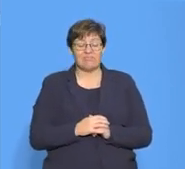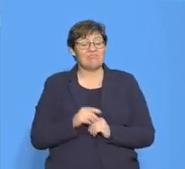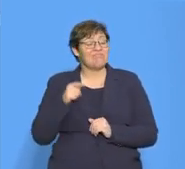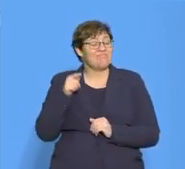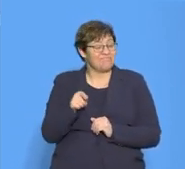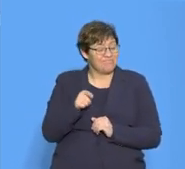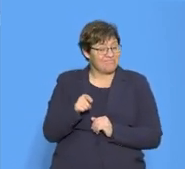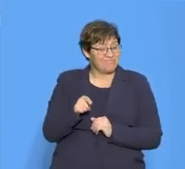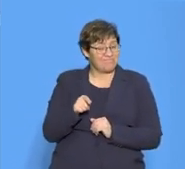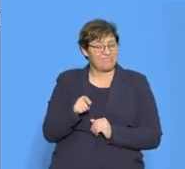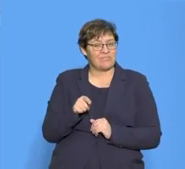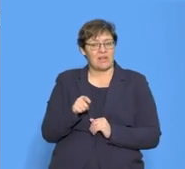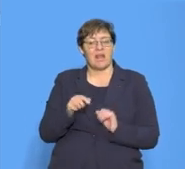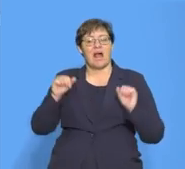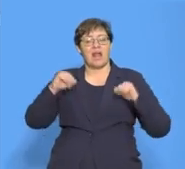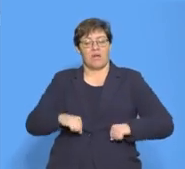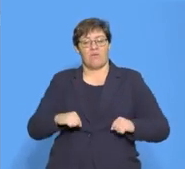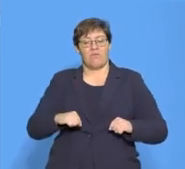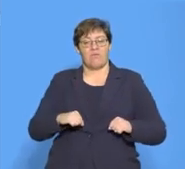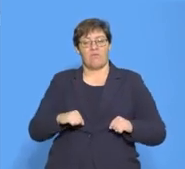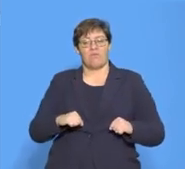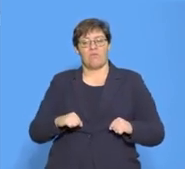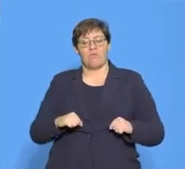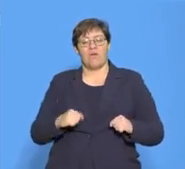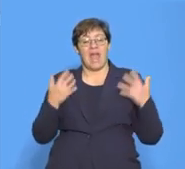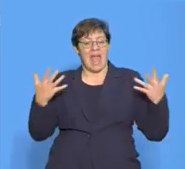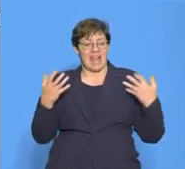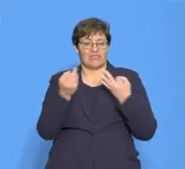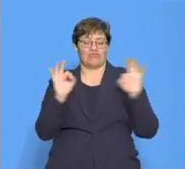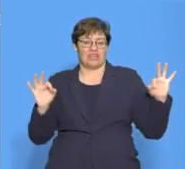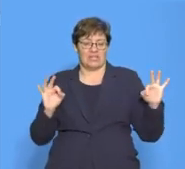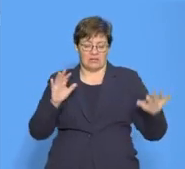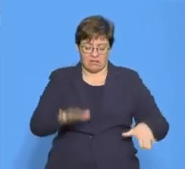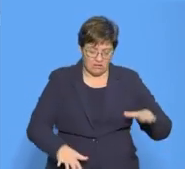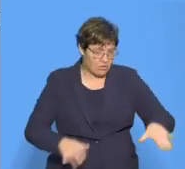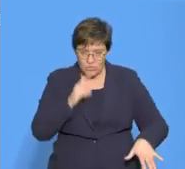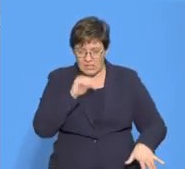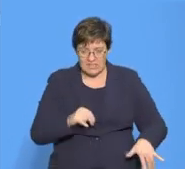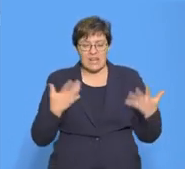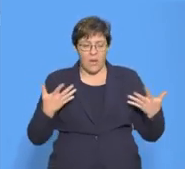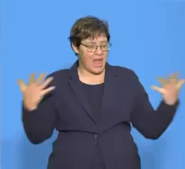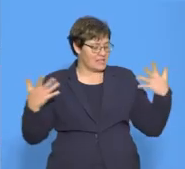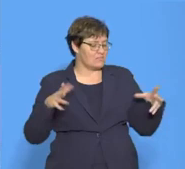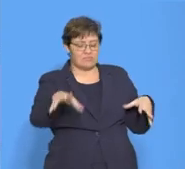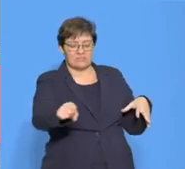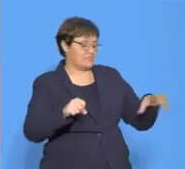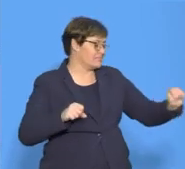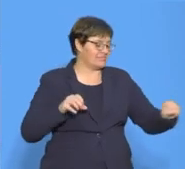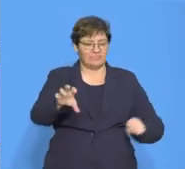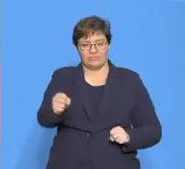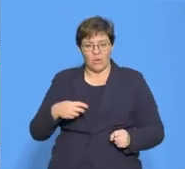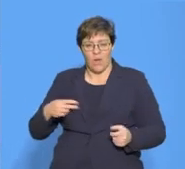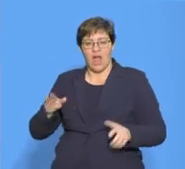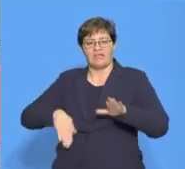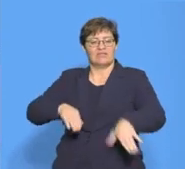all, bipedalism allows us to free up our hands. So our hands now become free to pick